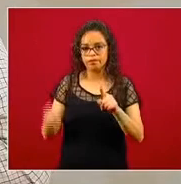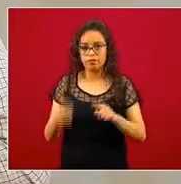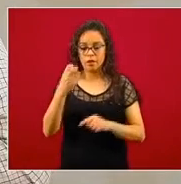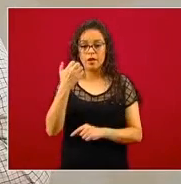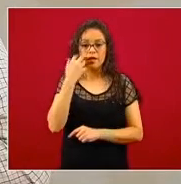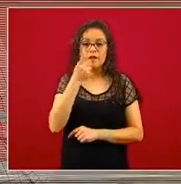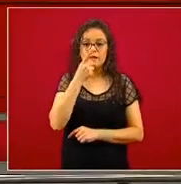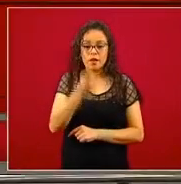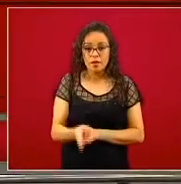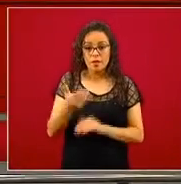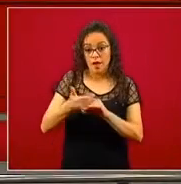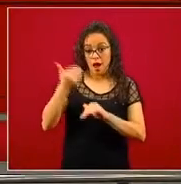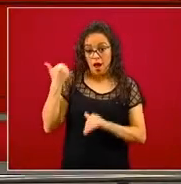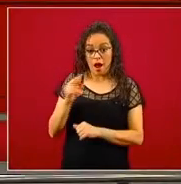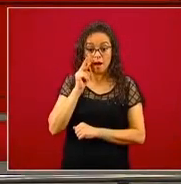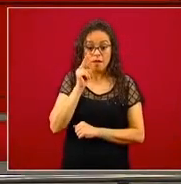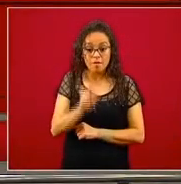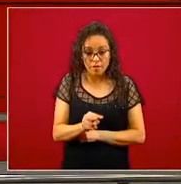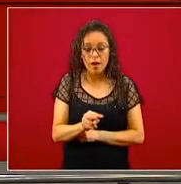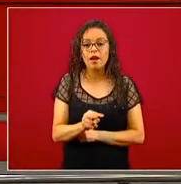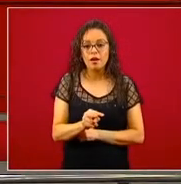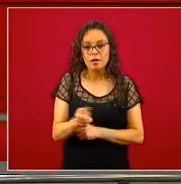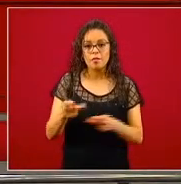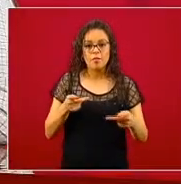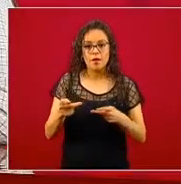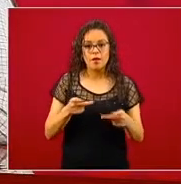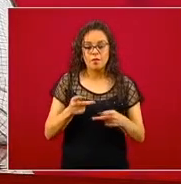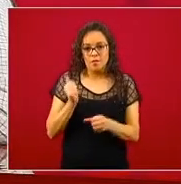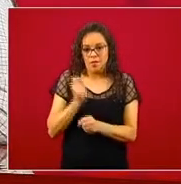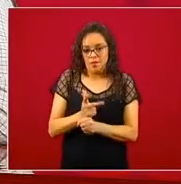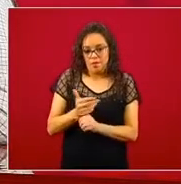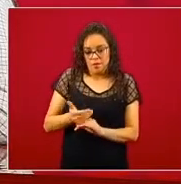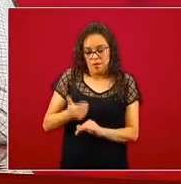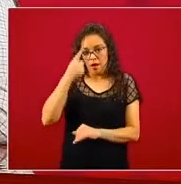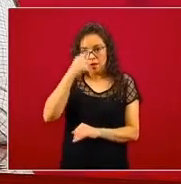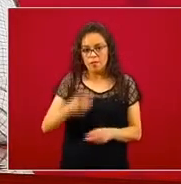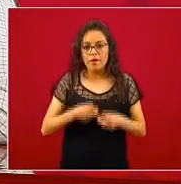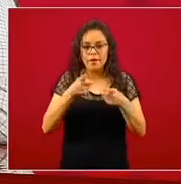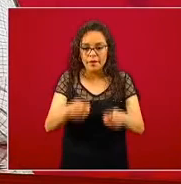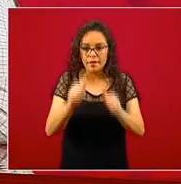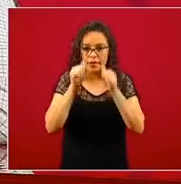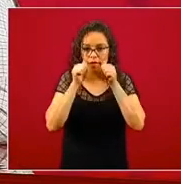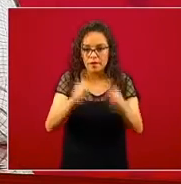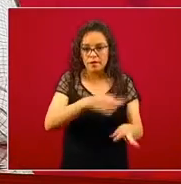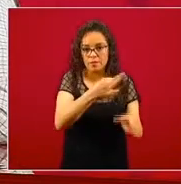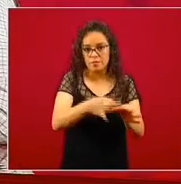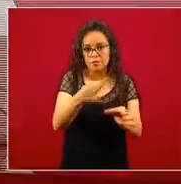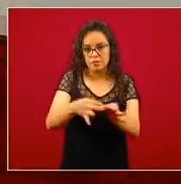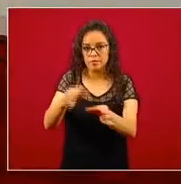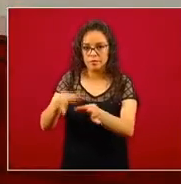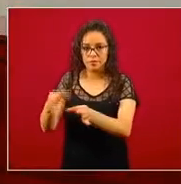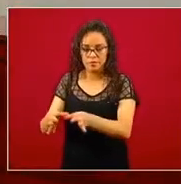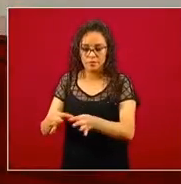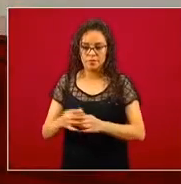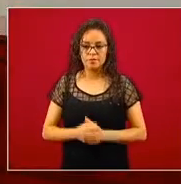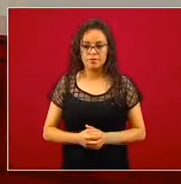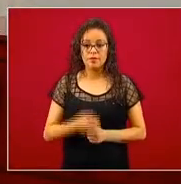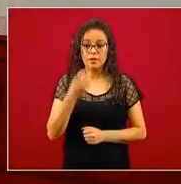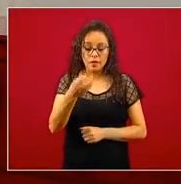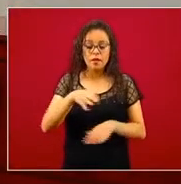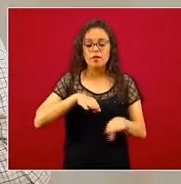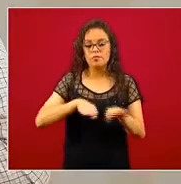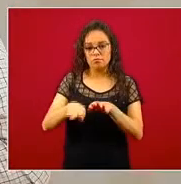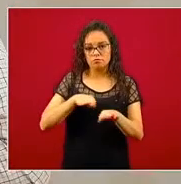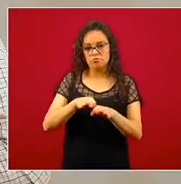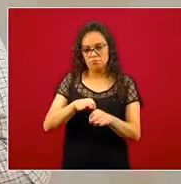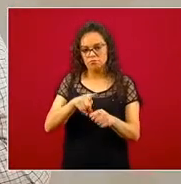the ICUs. So we have an important increase in the burden of disease for those who are sick